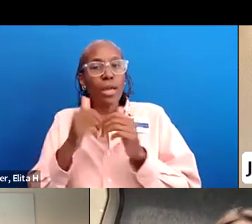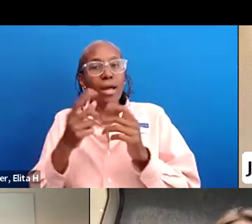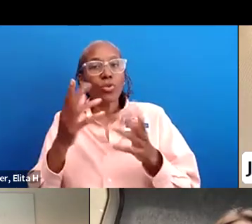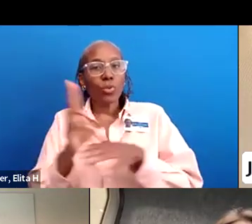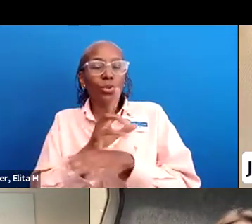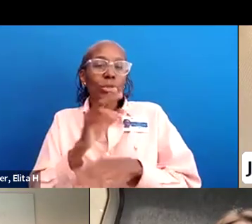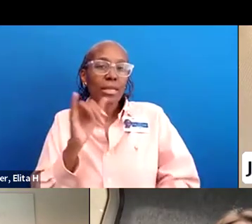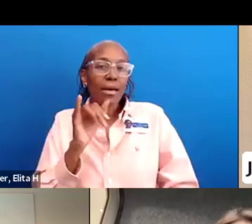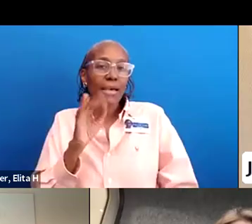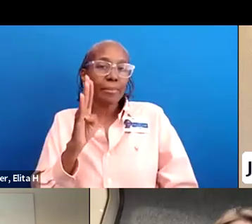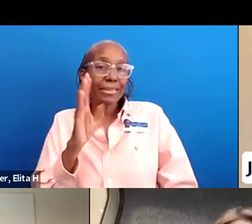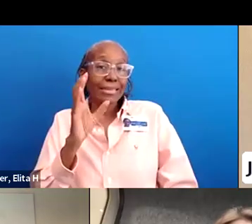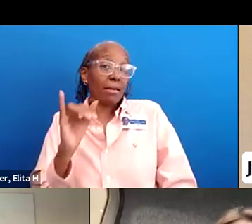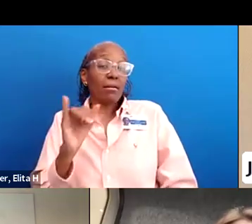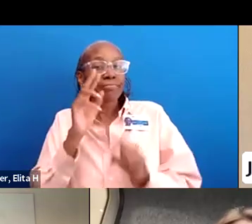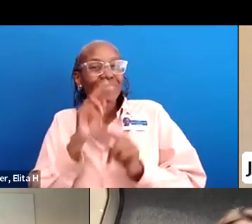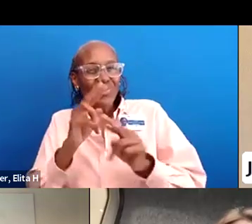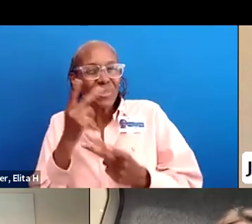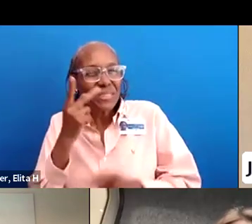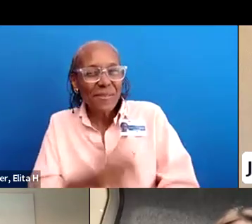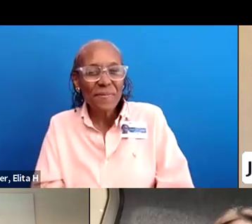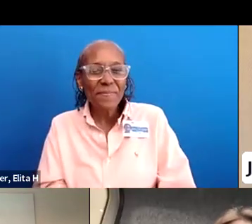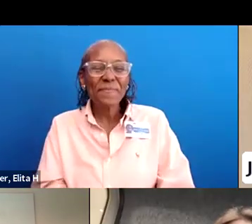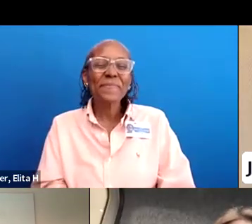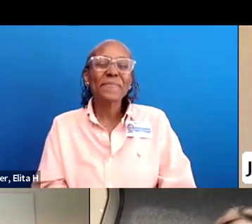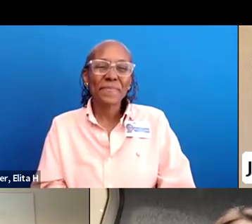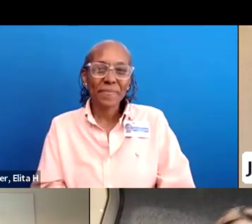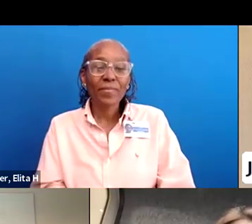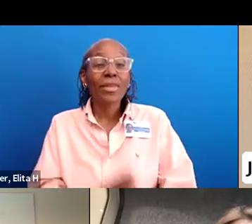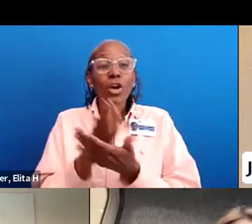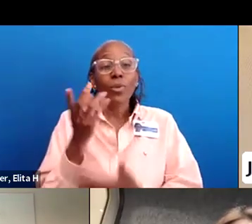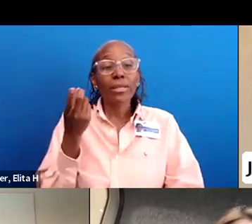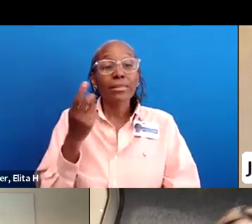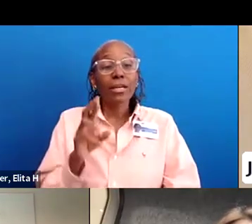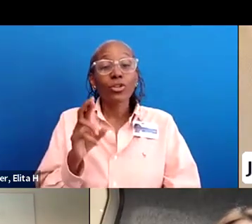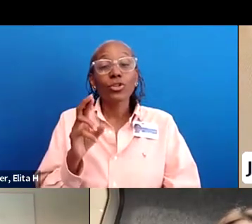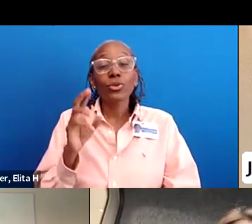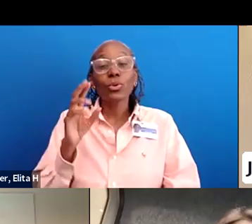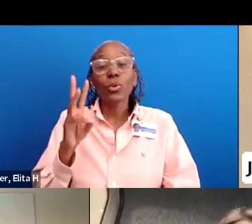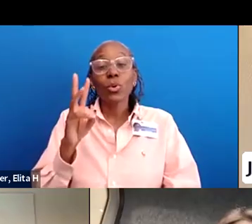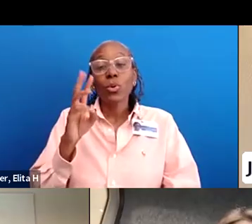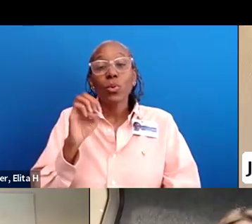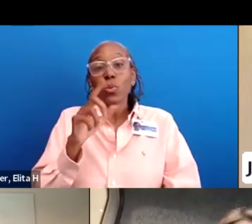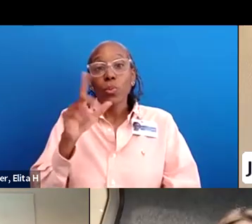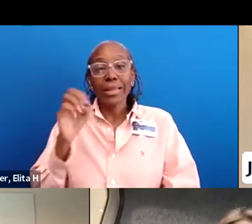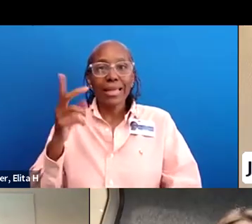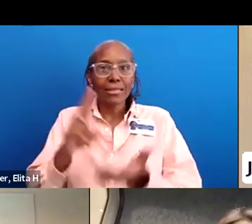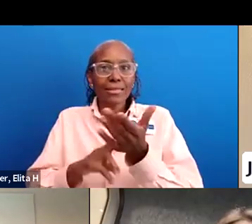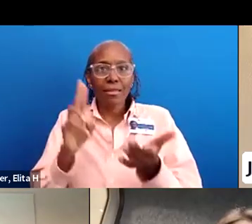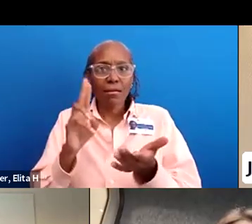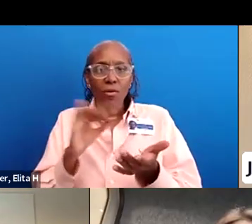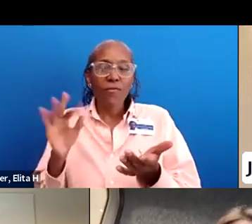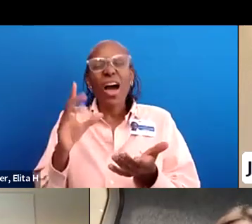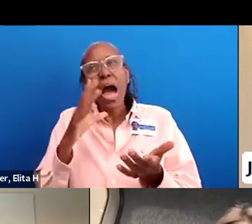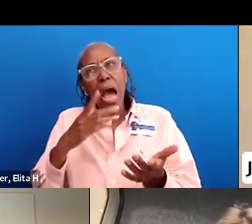use an IBCI? So we look forward to seeing you. All right. And Dr. Welle had to sign off, but I have the feeling she would